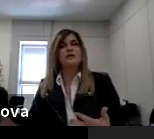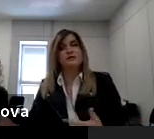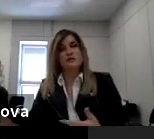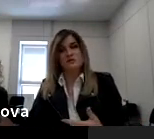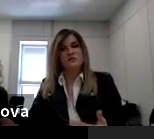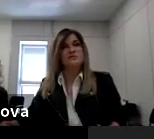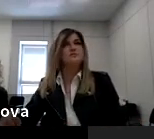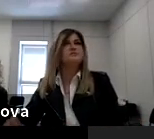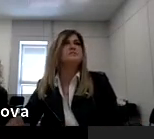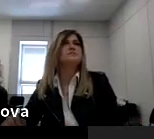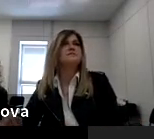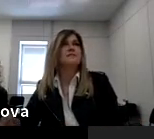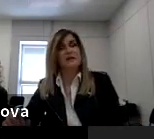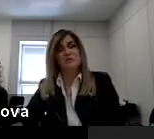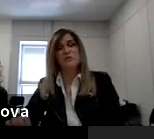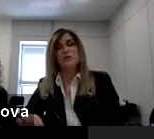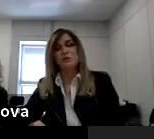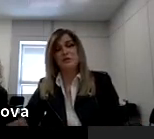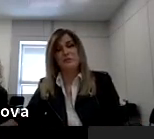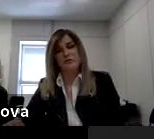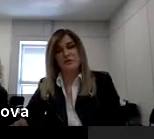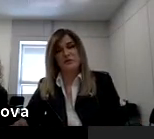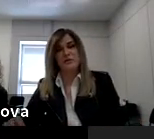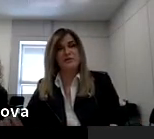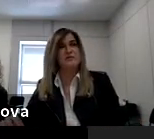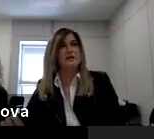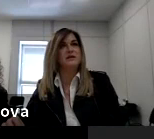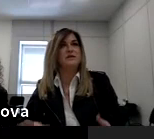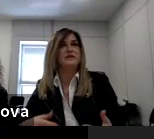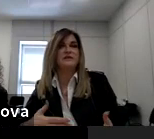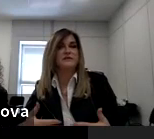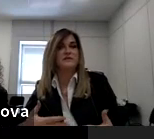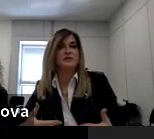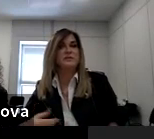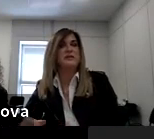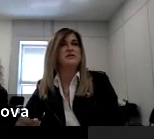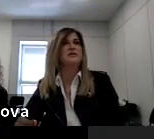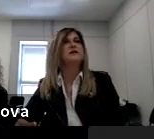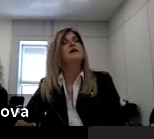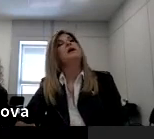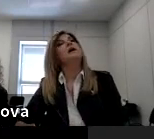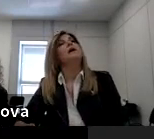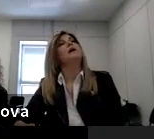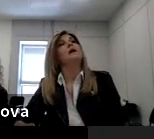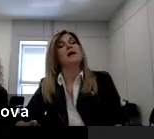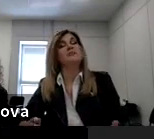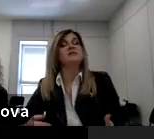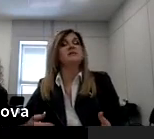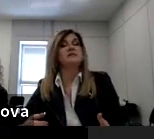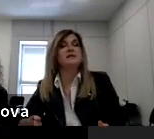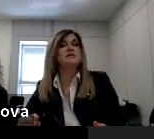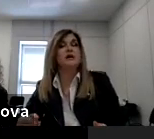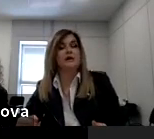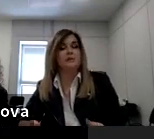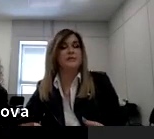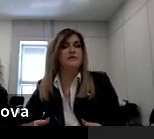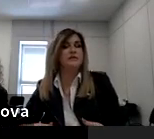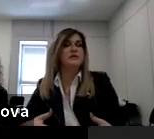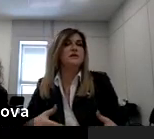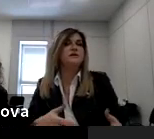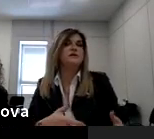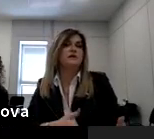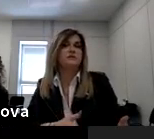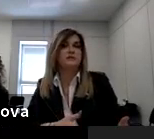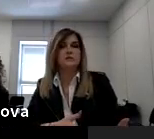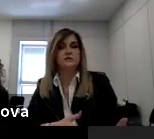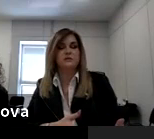the luminaire solves. That's what we call the perfect quality of light, when there is a combination. IP66 or higher.